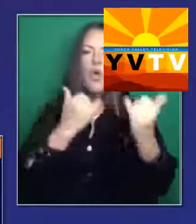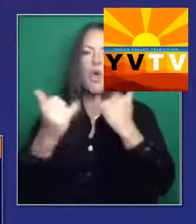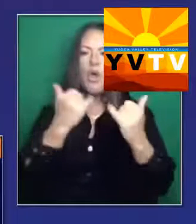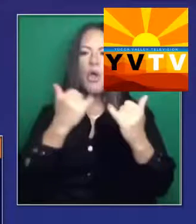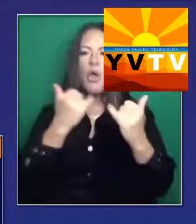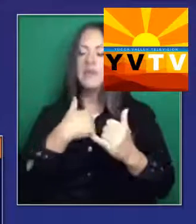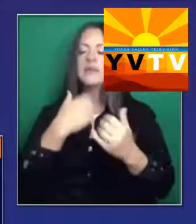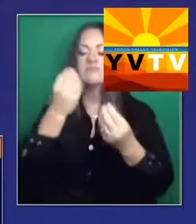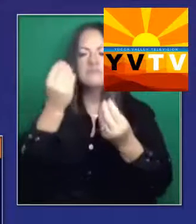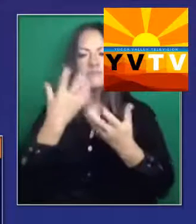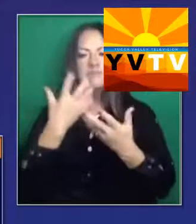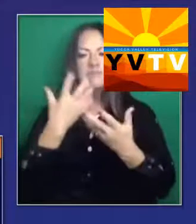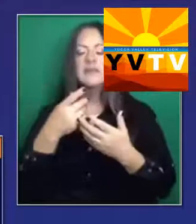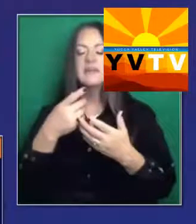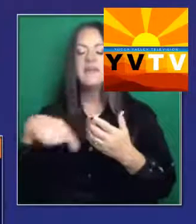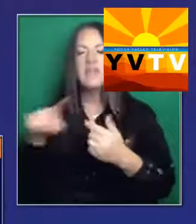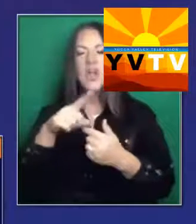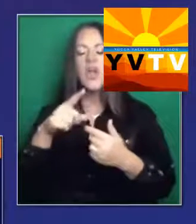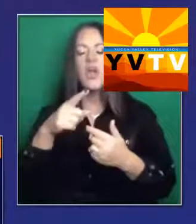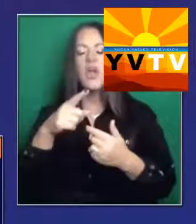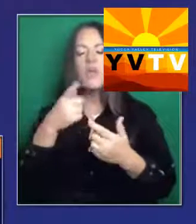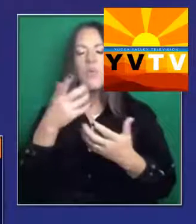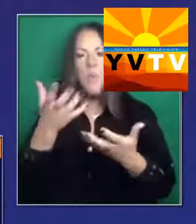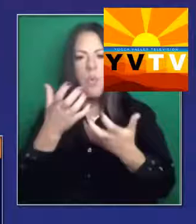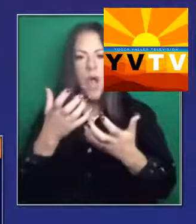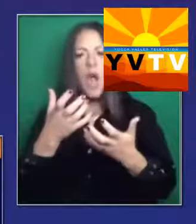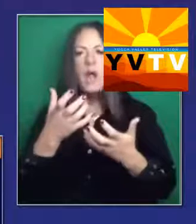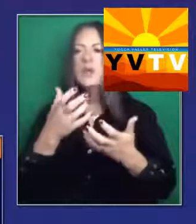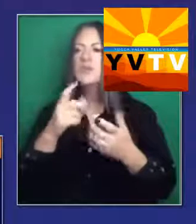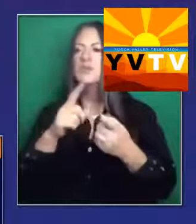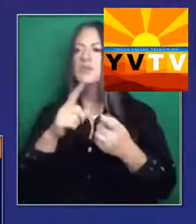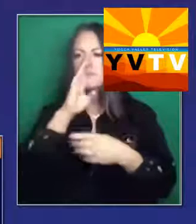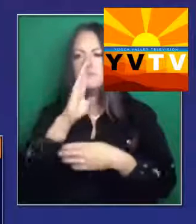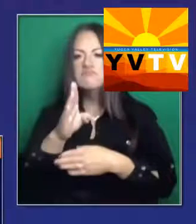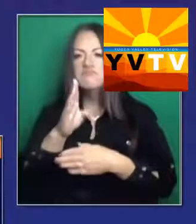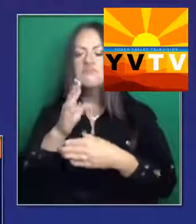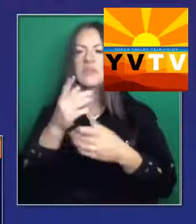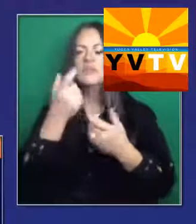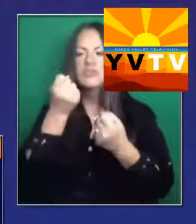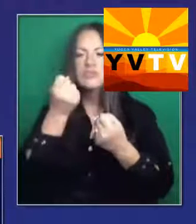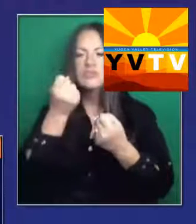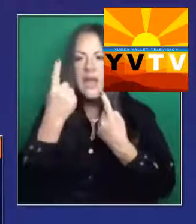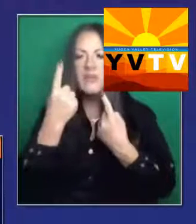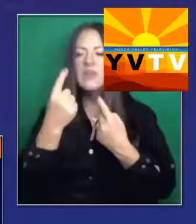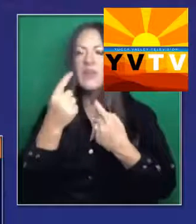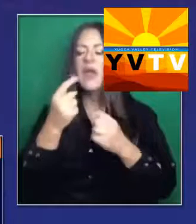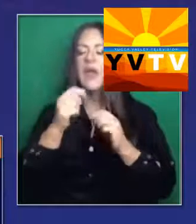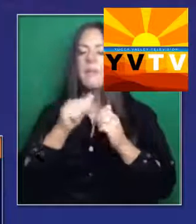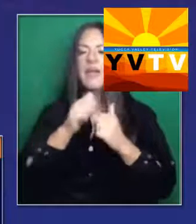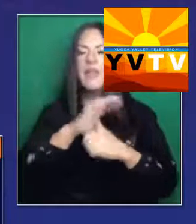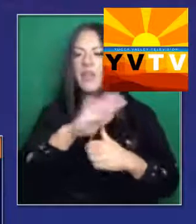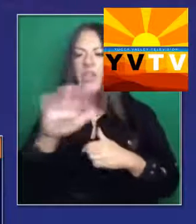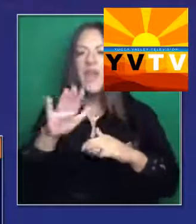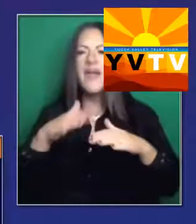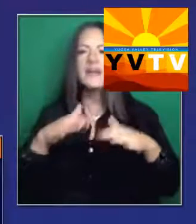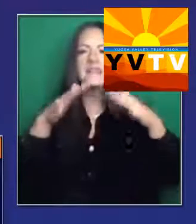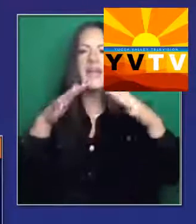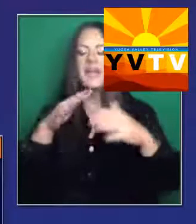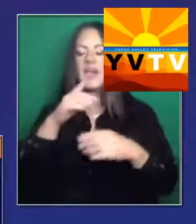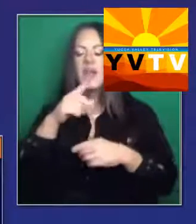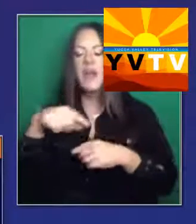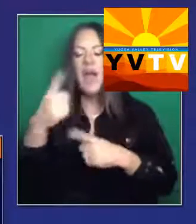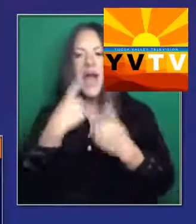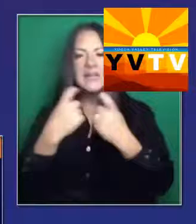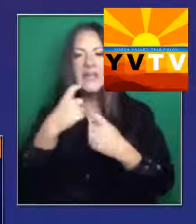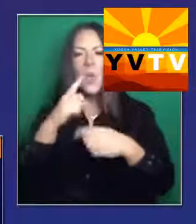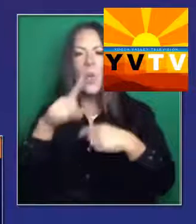are expressing themselves very forthrightly and understandably around their anxiety of when do I get these doses. So let's